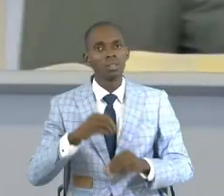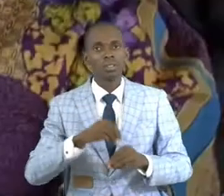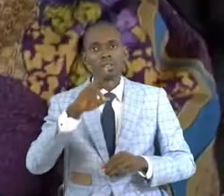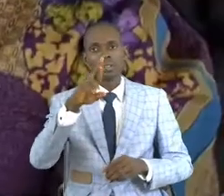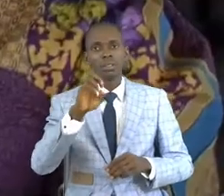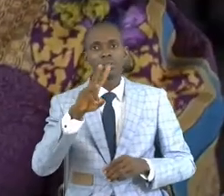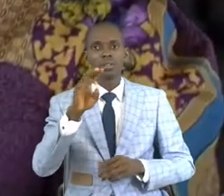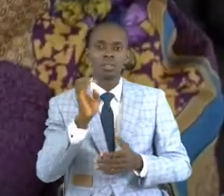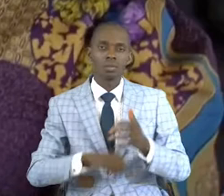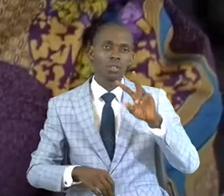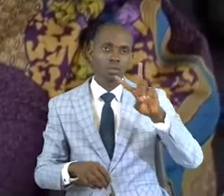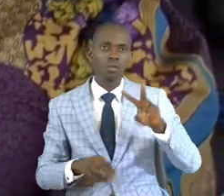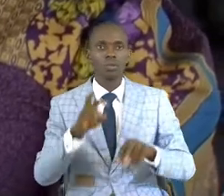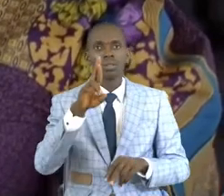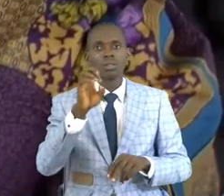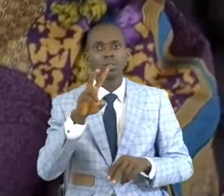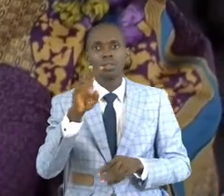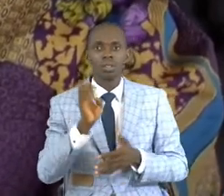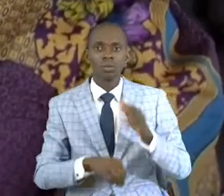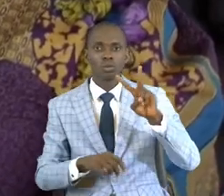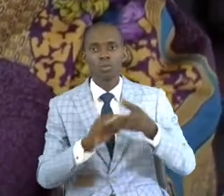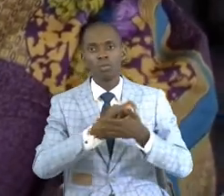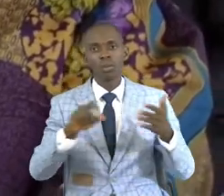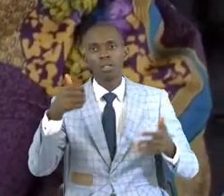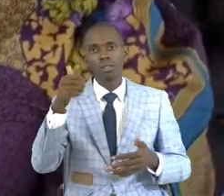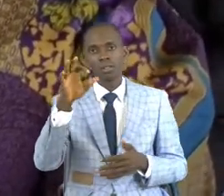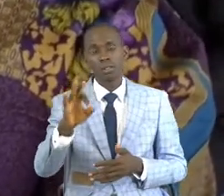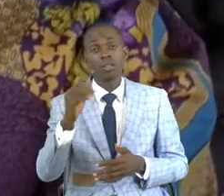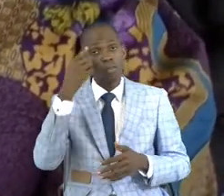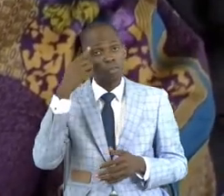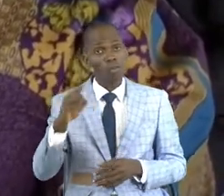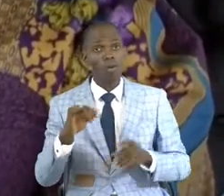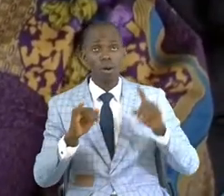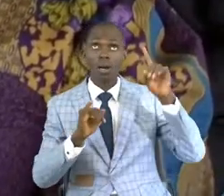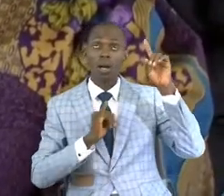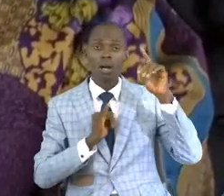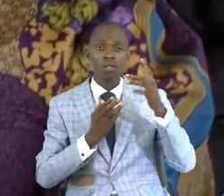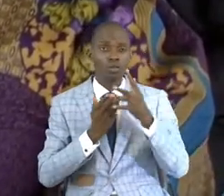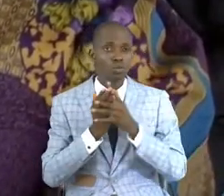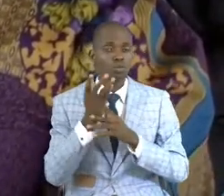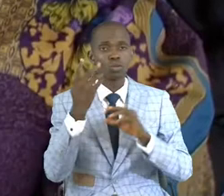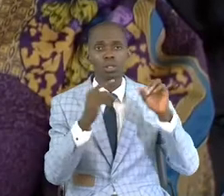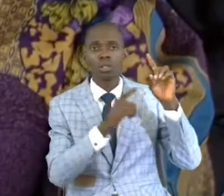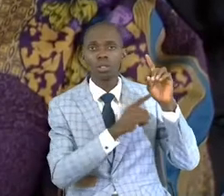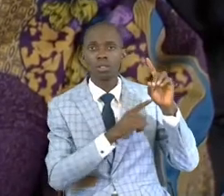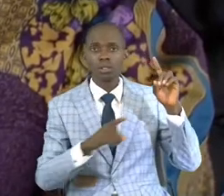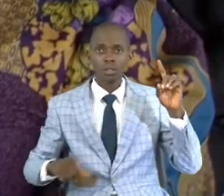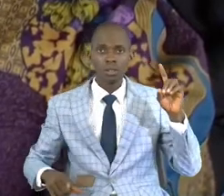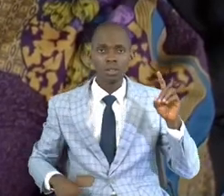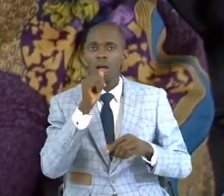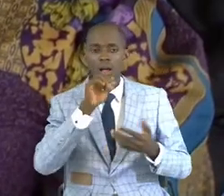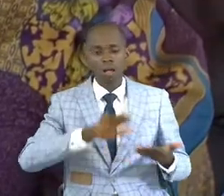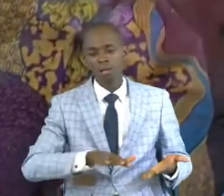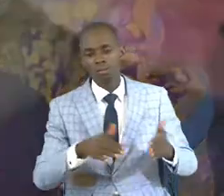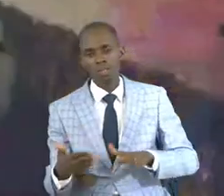from verse 19. For I, through the law, am dead to the